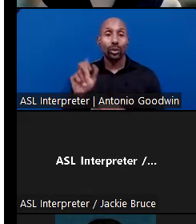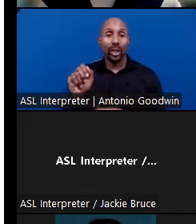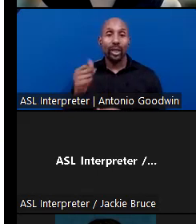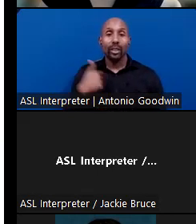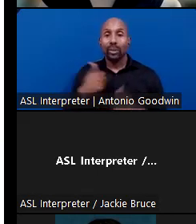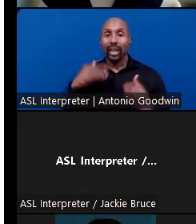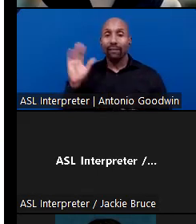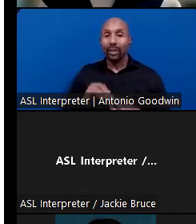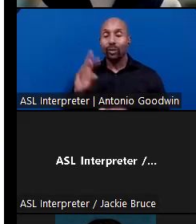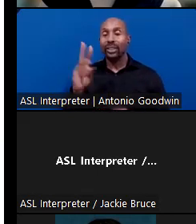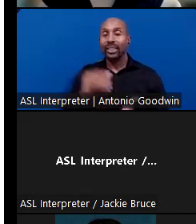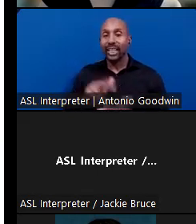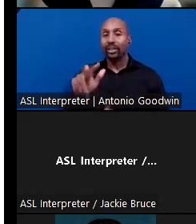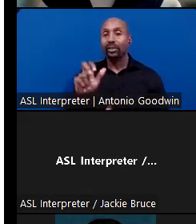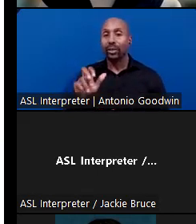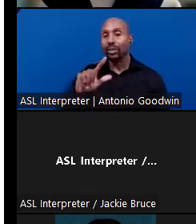6,326 cases of monkeypox.